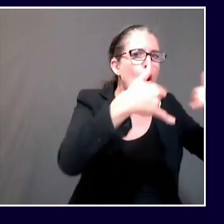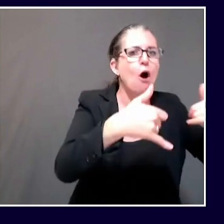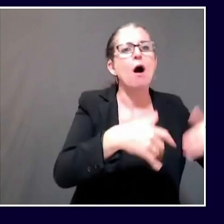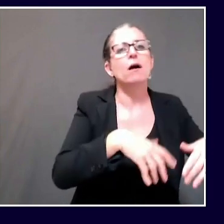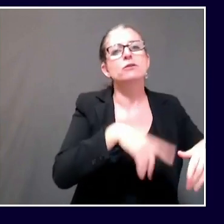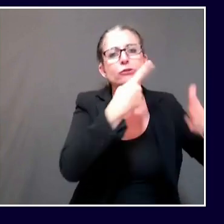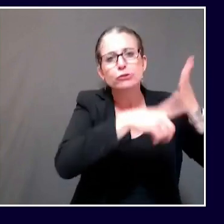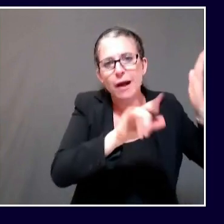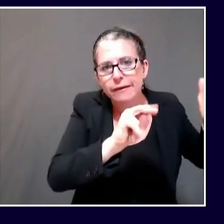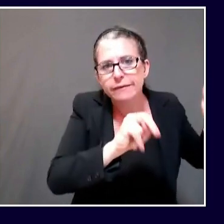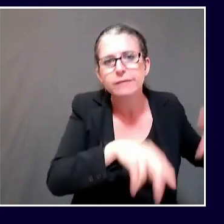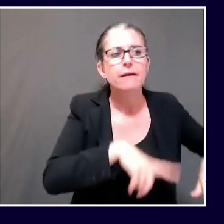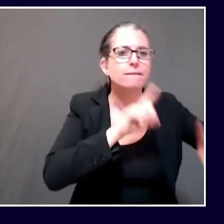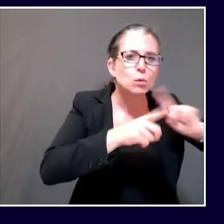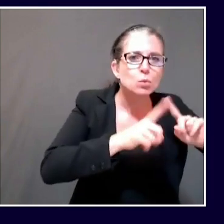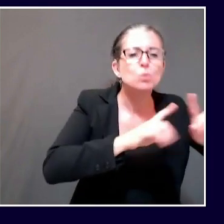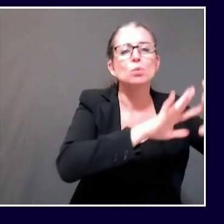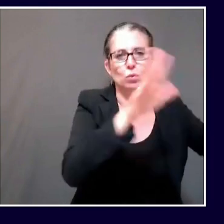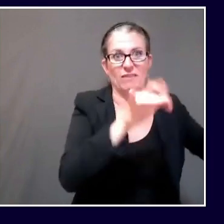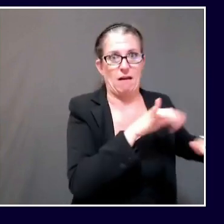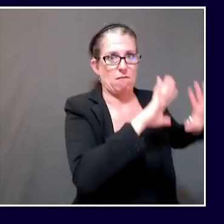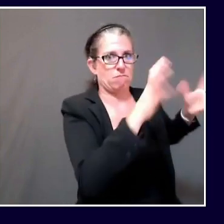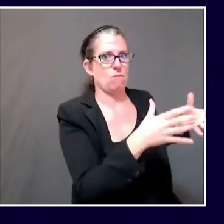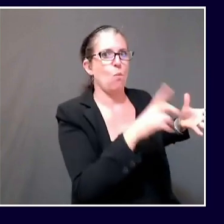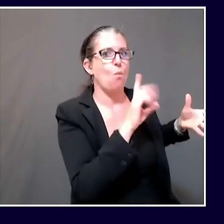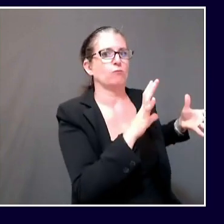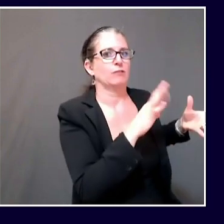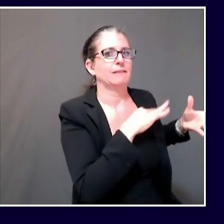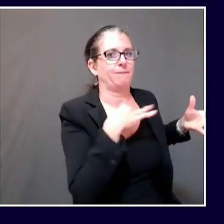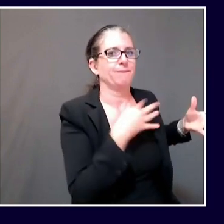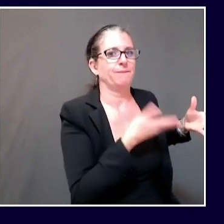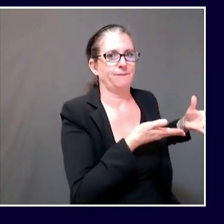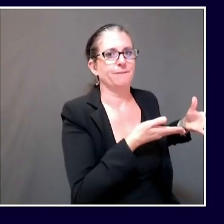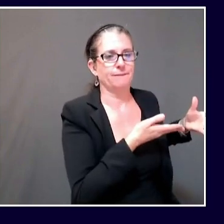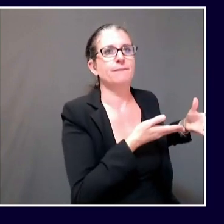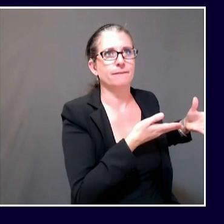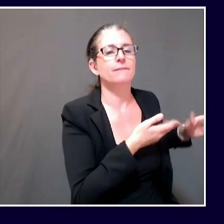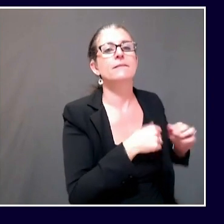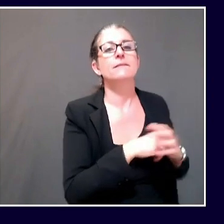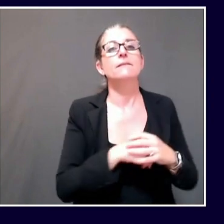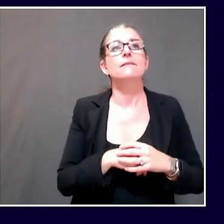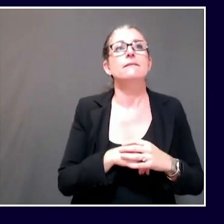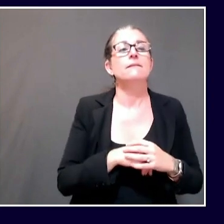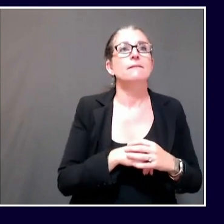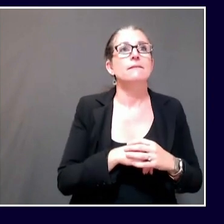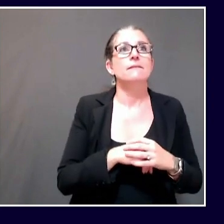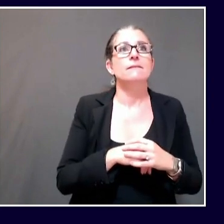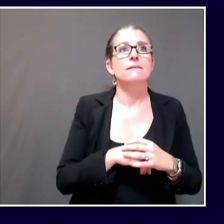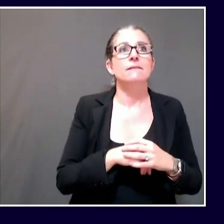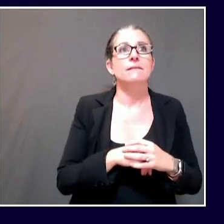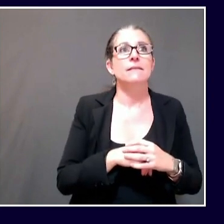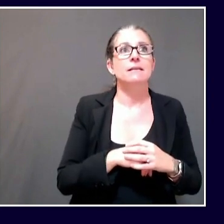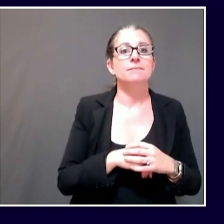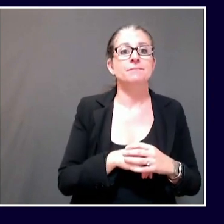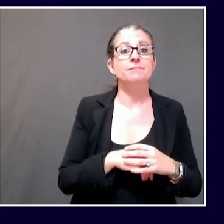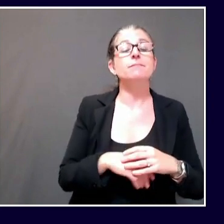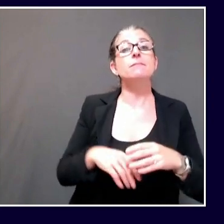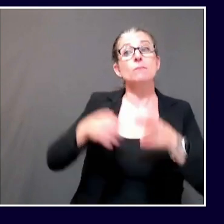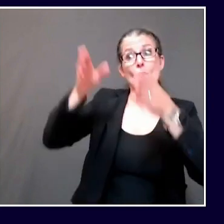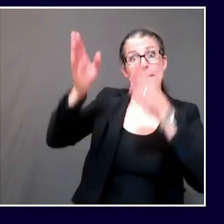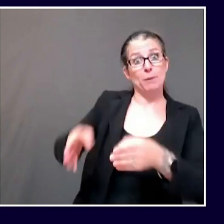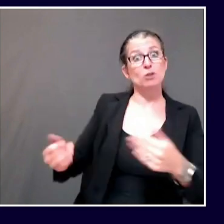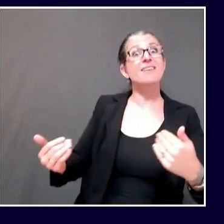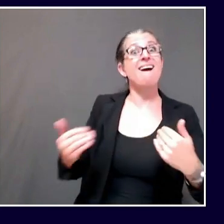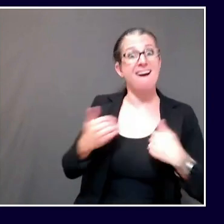just one more step, when we receive a report of a case of COVID-19, right? We don't